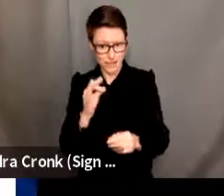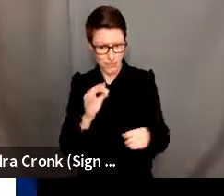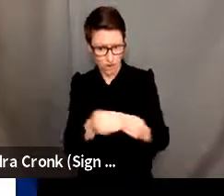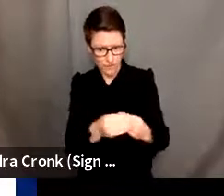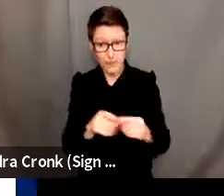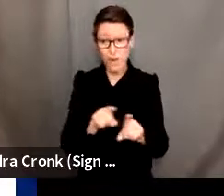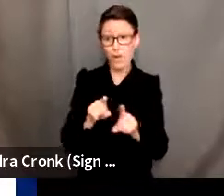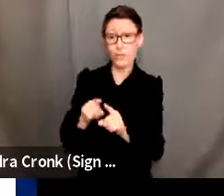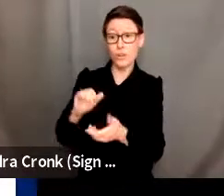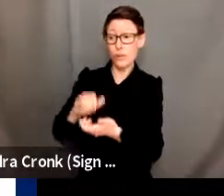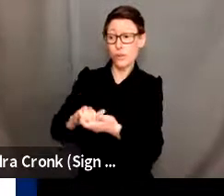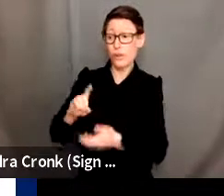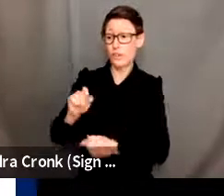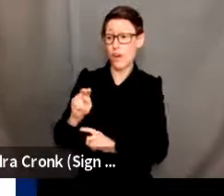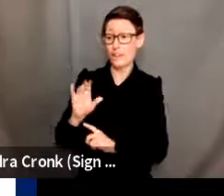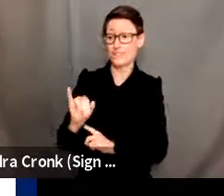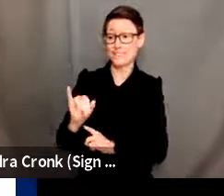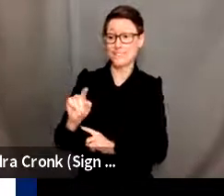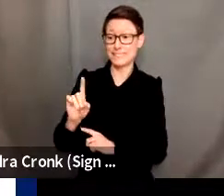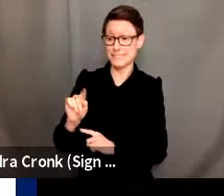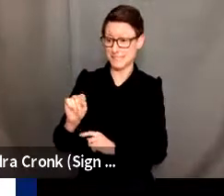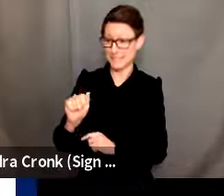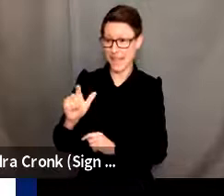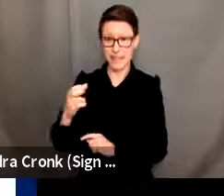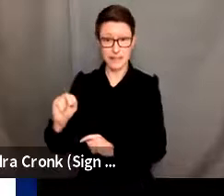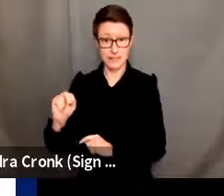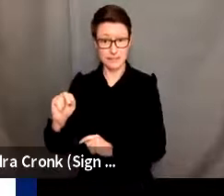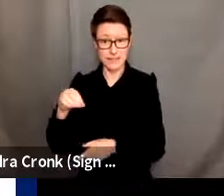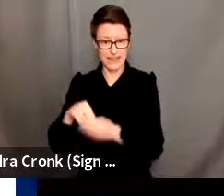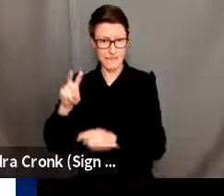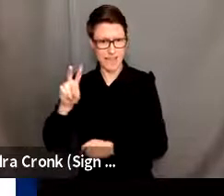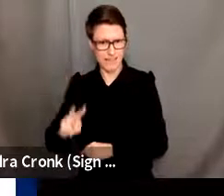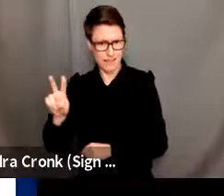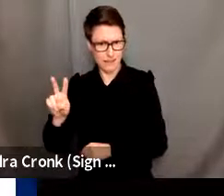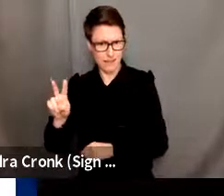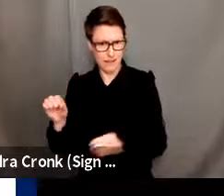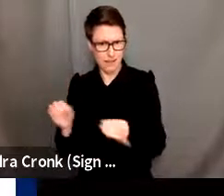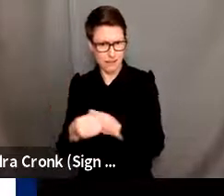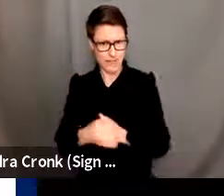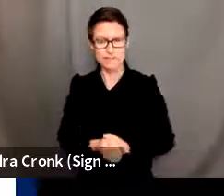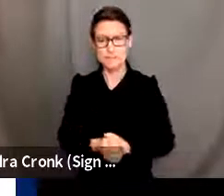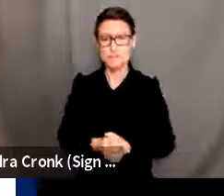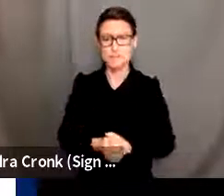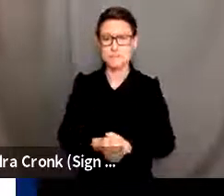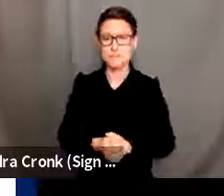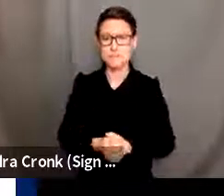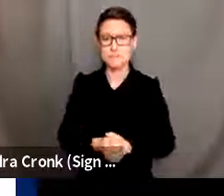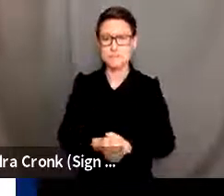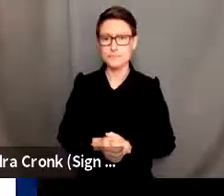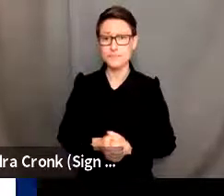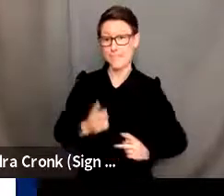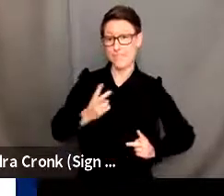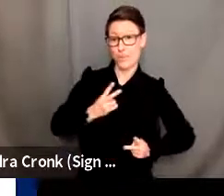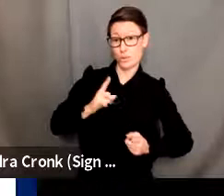Darcy Talon in our Visalia office. And what the Veteran to Veteran volunteer program